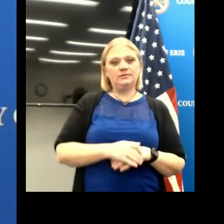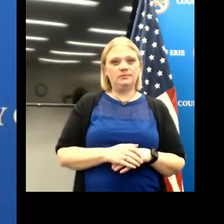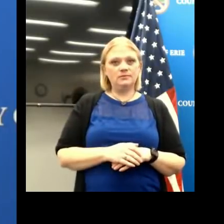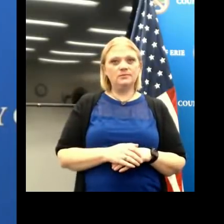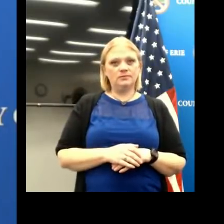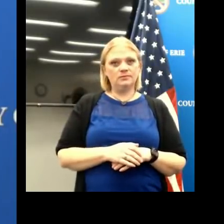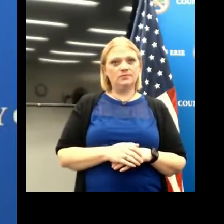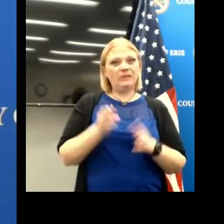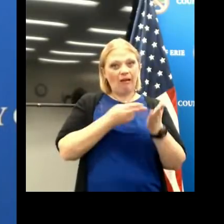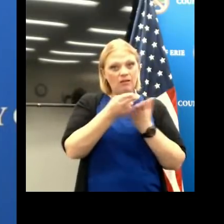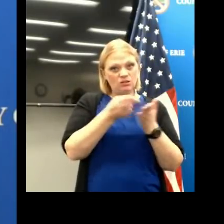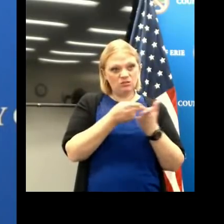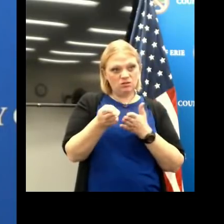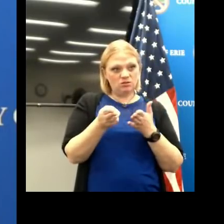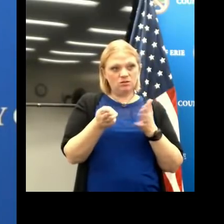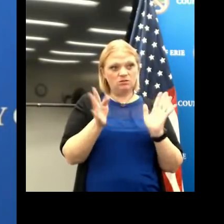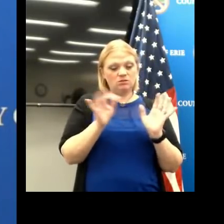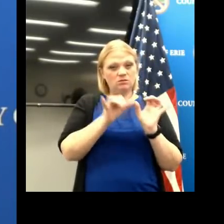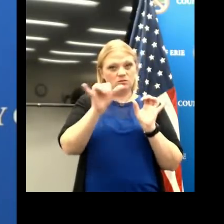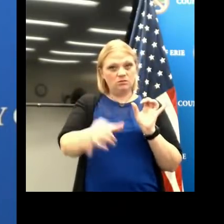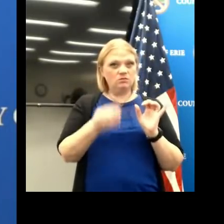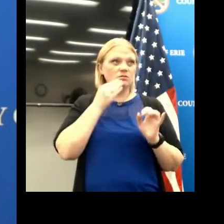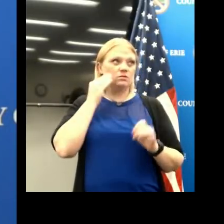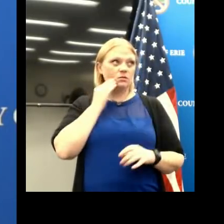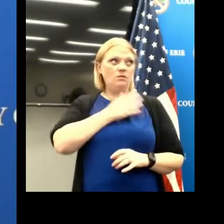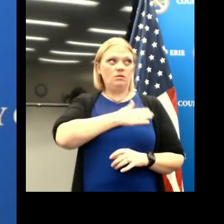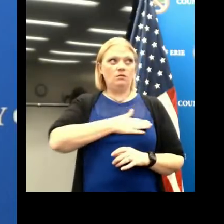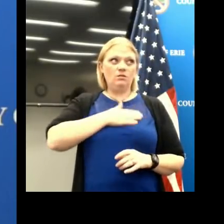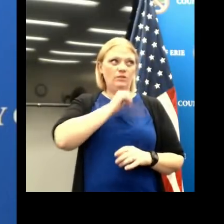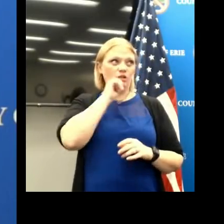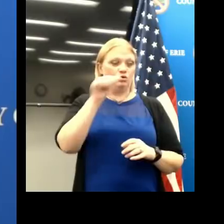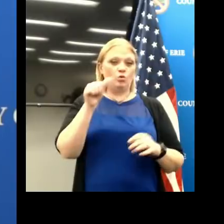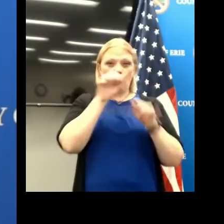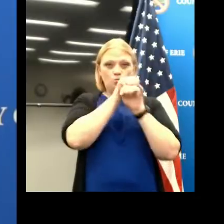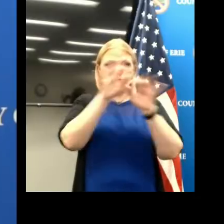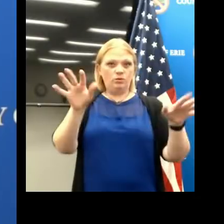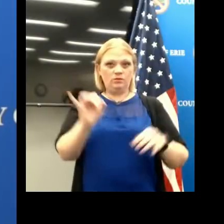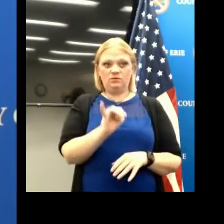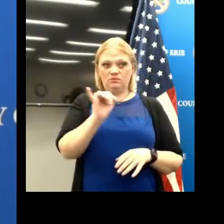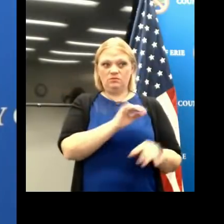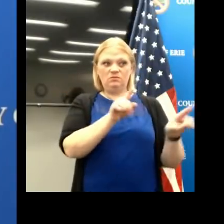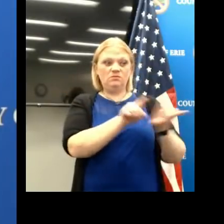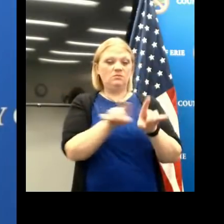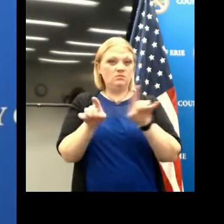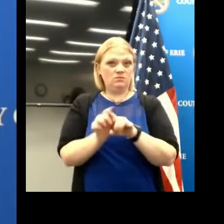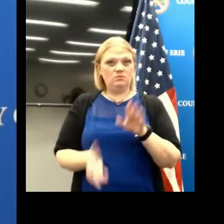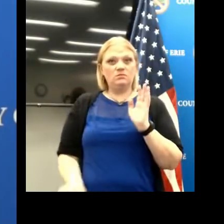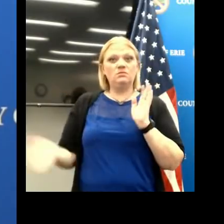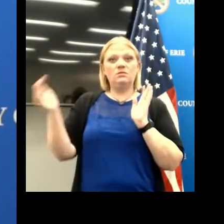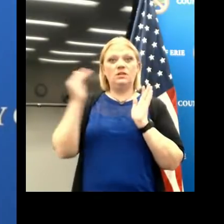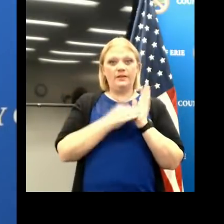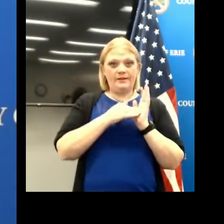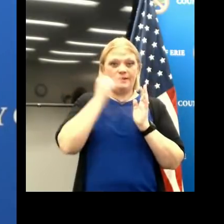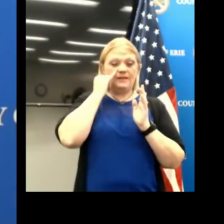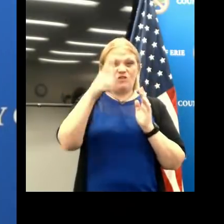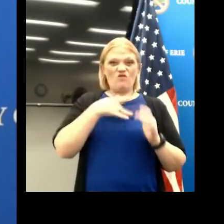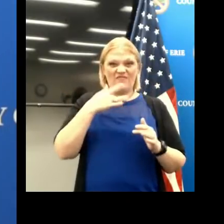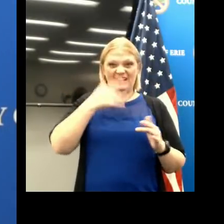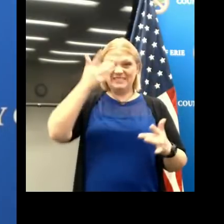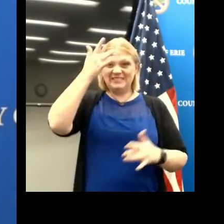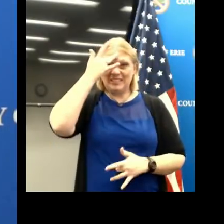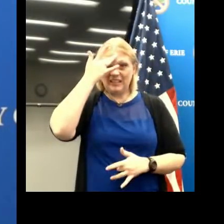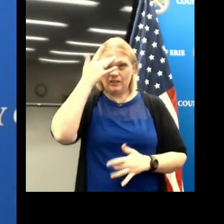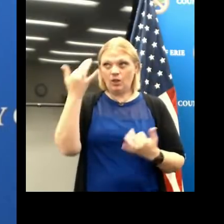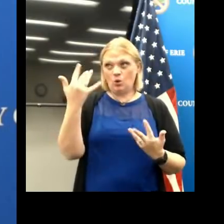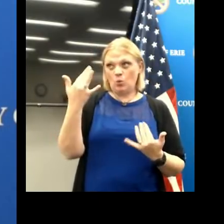be honest, just stay at home. Please don't transmit infection. And also, again, if you are symptomatic and you're